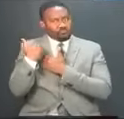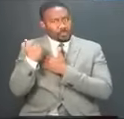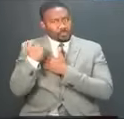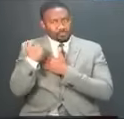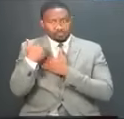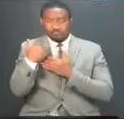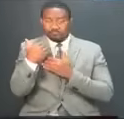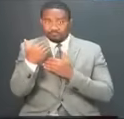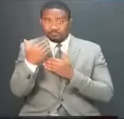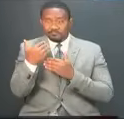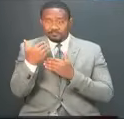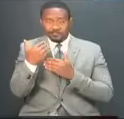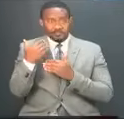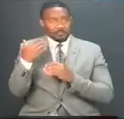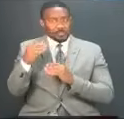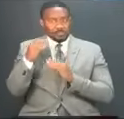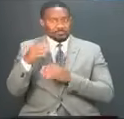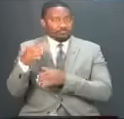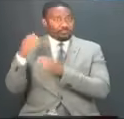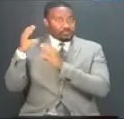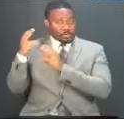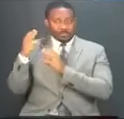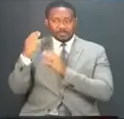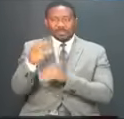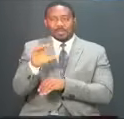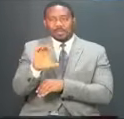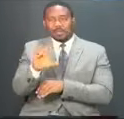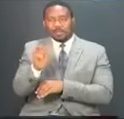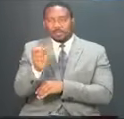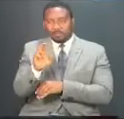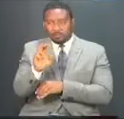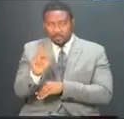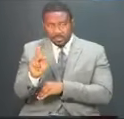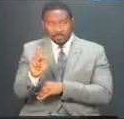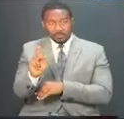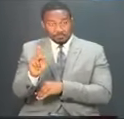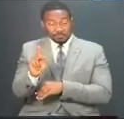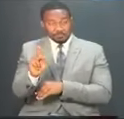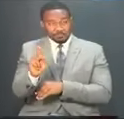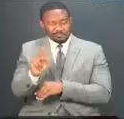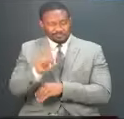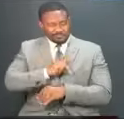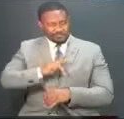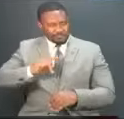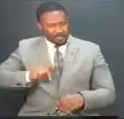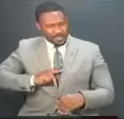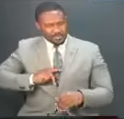on the clerk to Parliament by Article